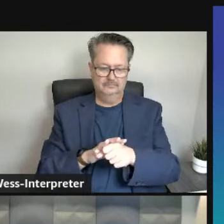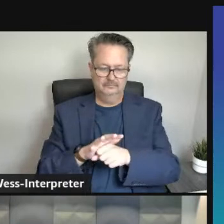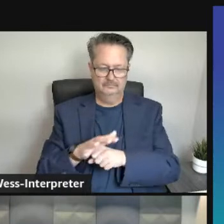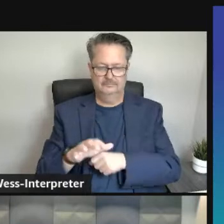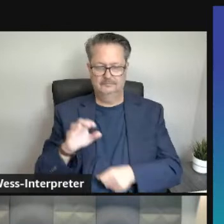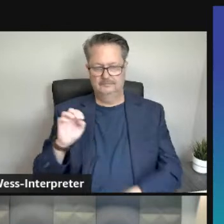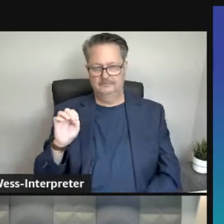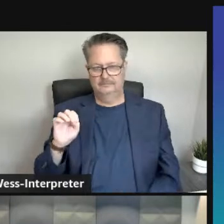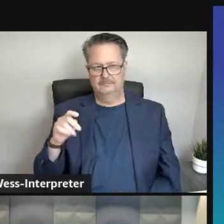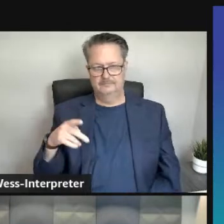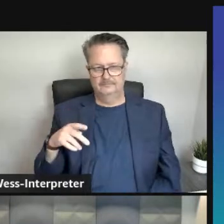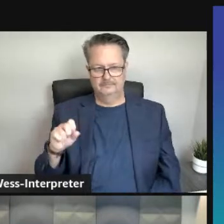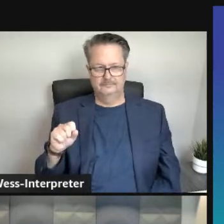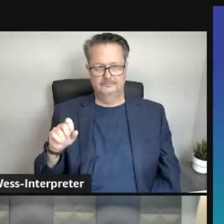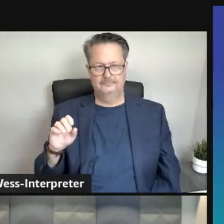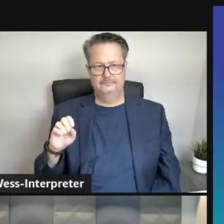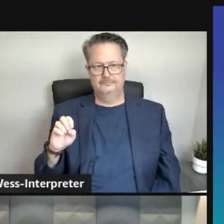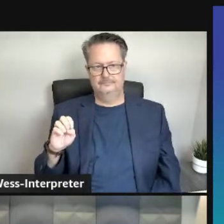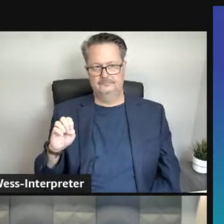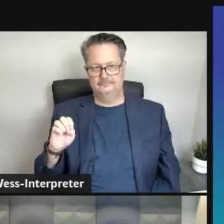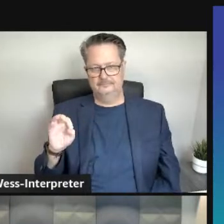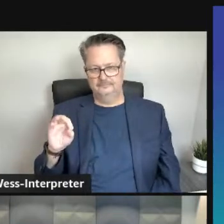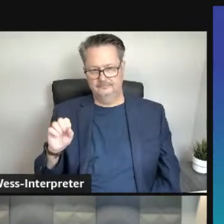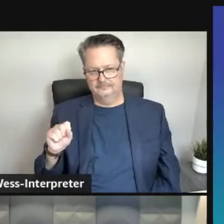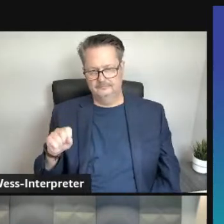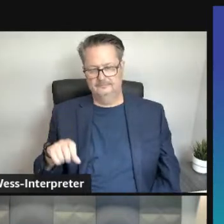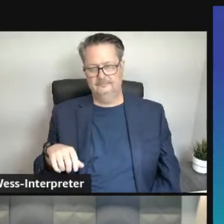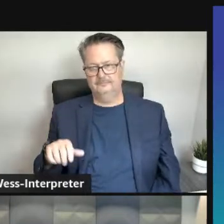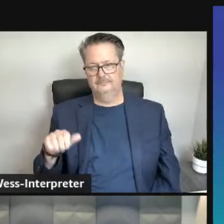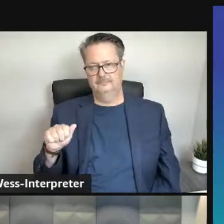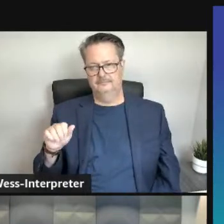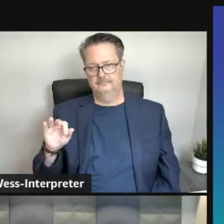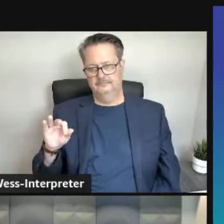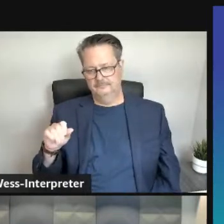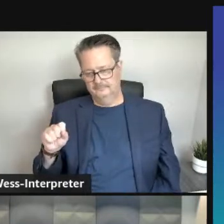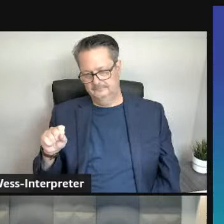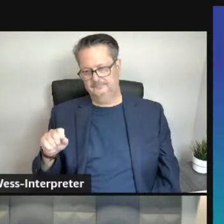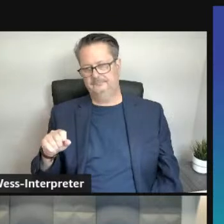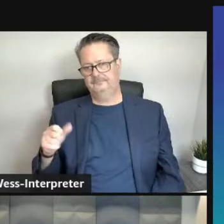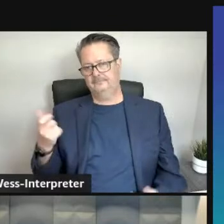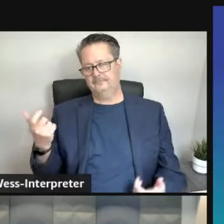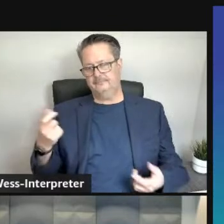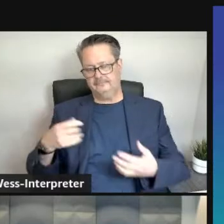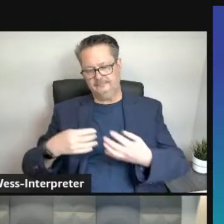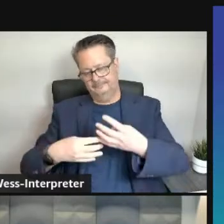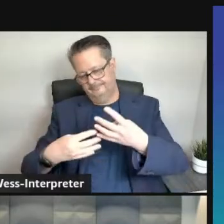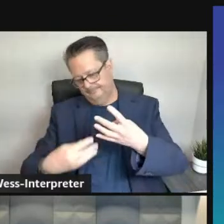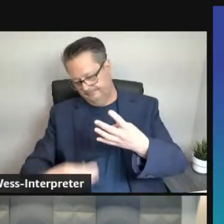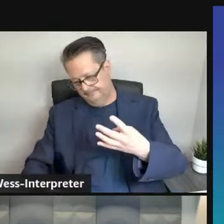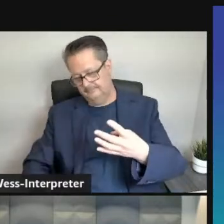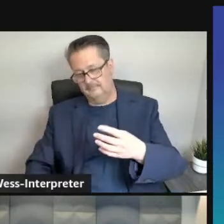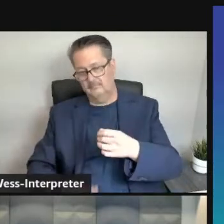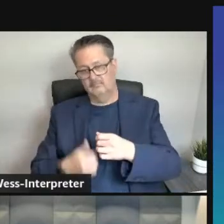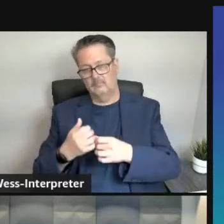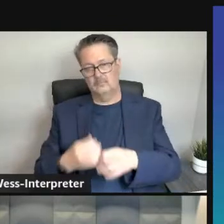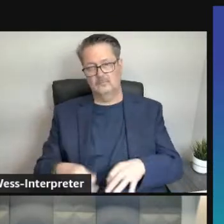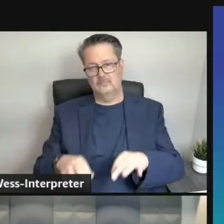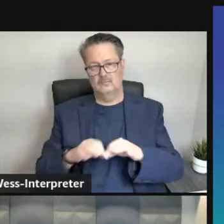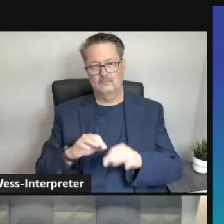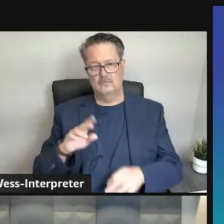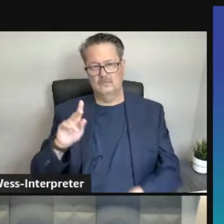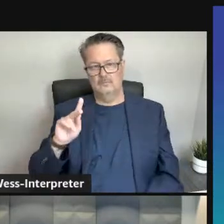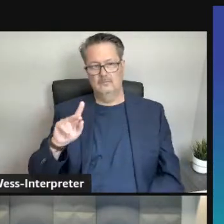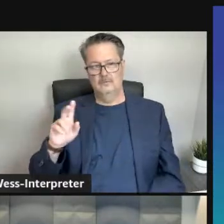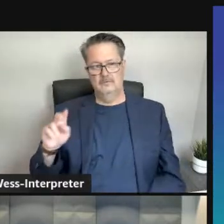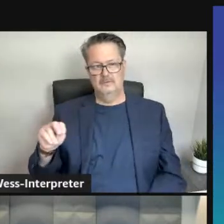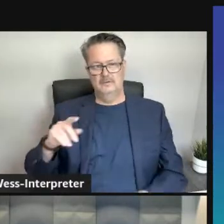EBS, EFS, FSX for Lustre are available as well. And most importantly, the Kubernetes offers a robust security